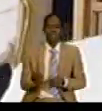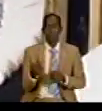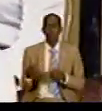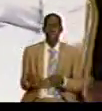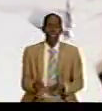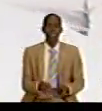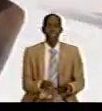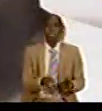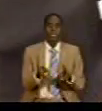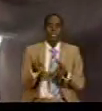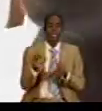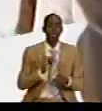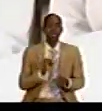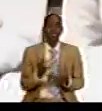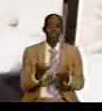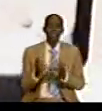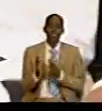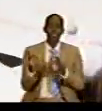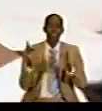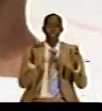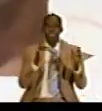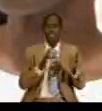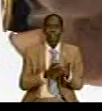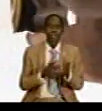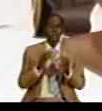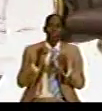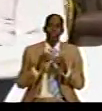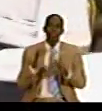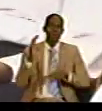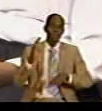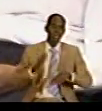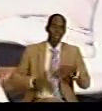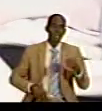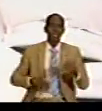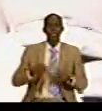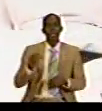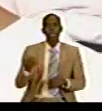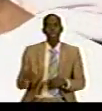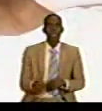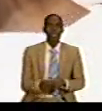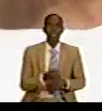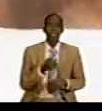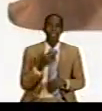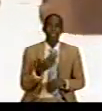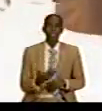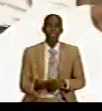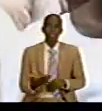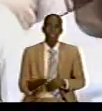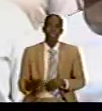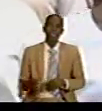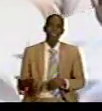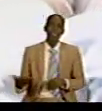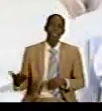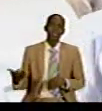other way. I want Jesus more than